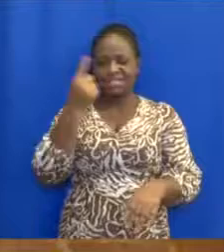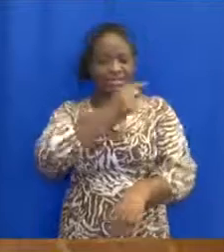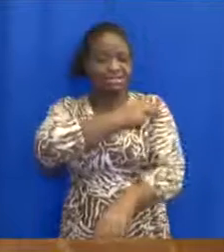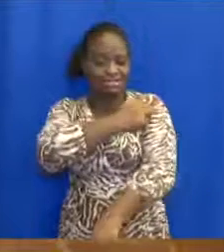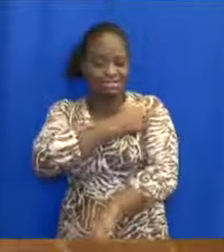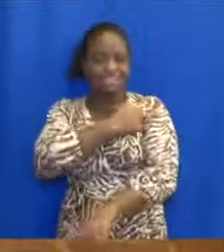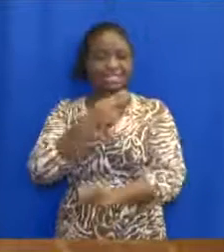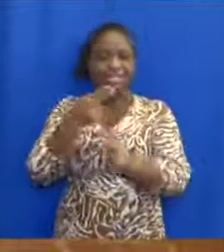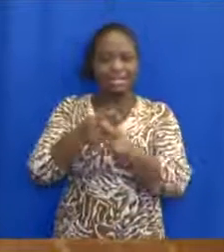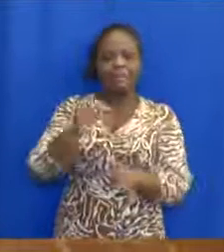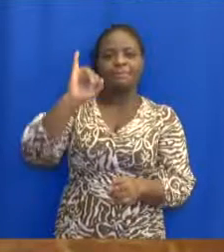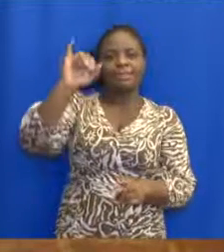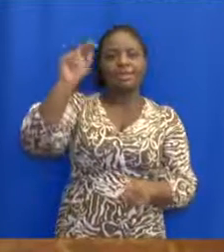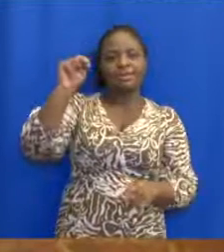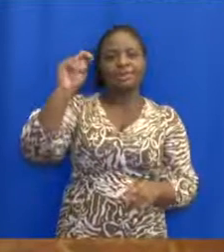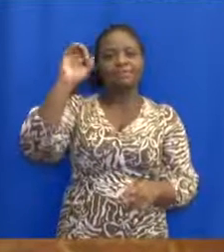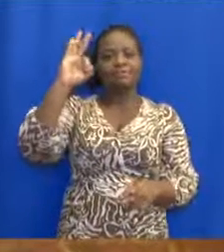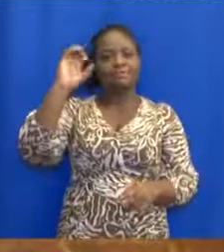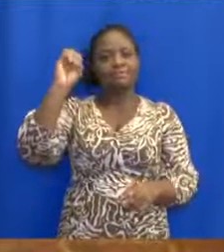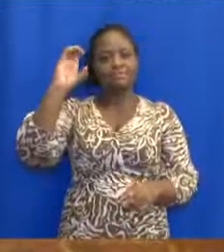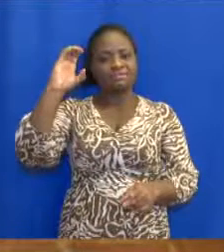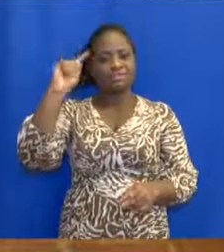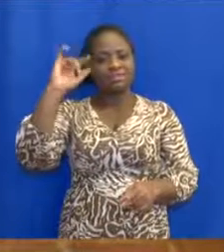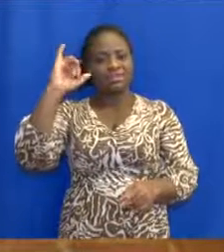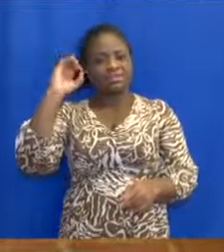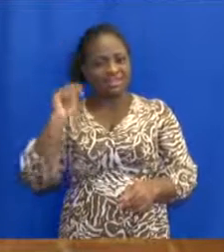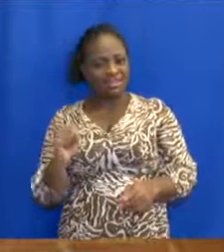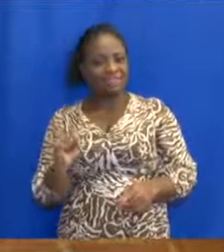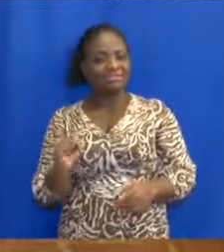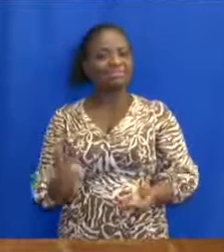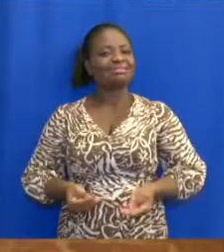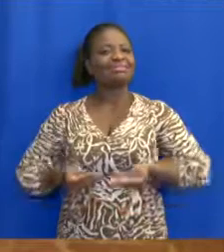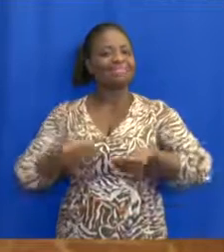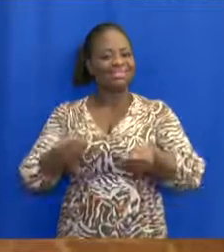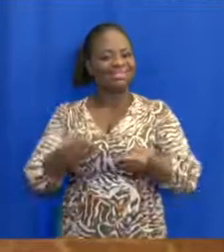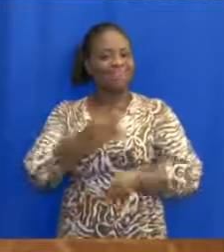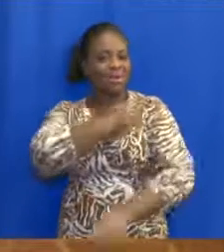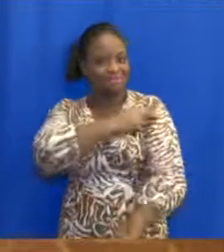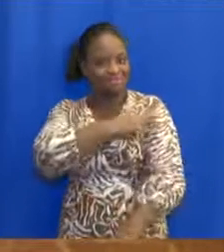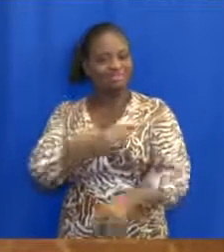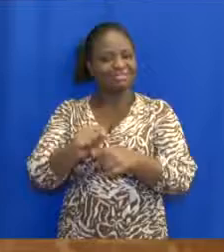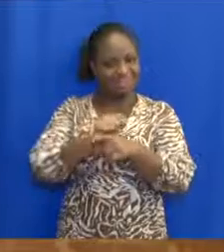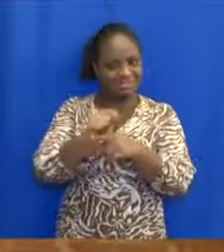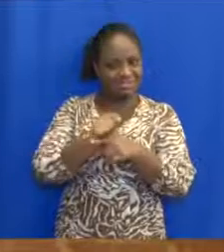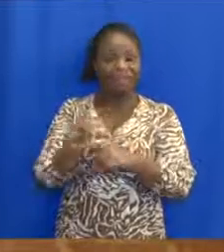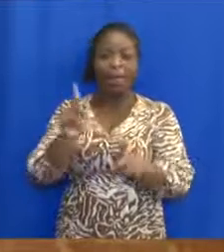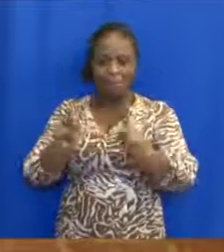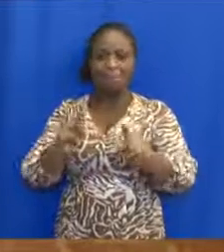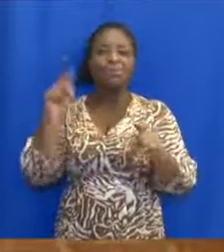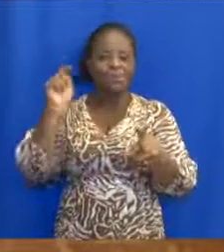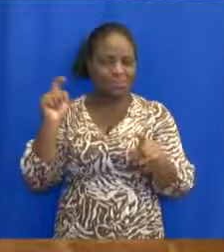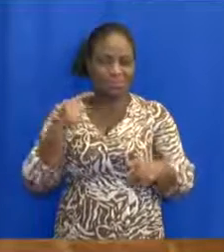diseases center in our country, and we are better able to provide hospital treatment for those in